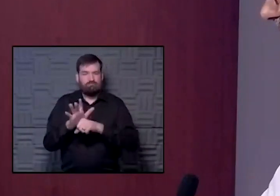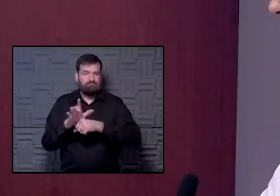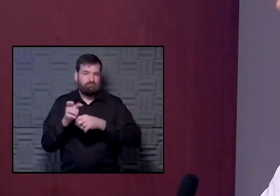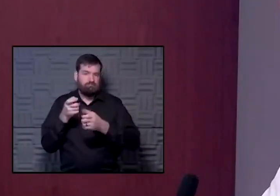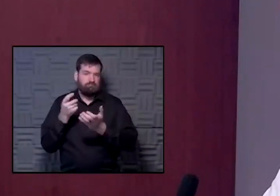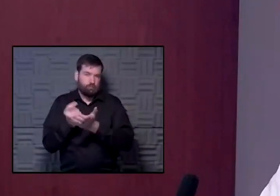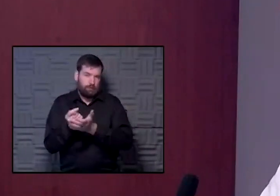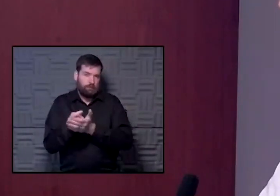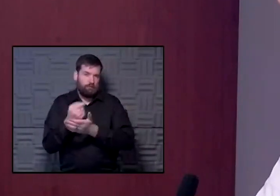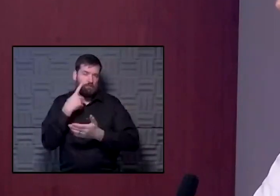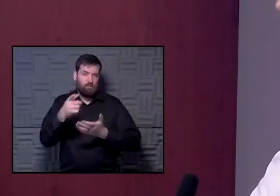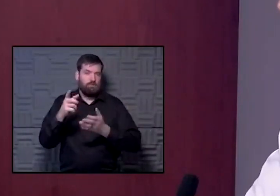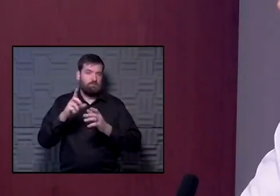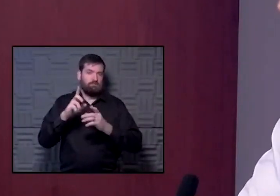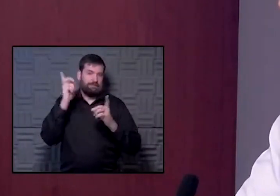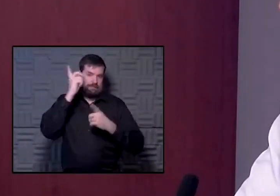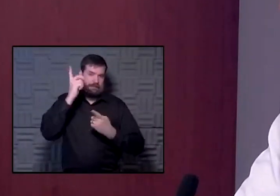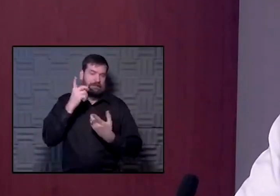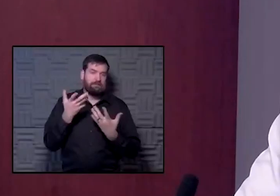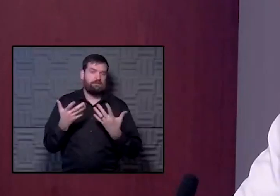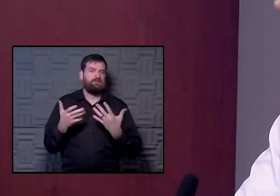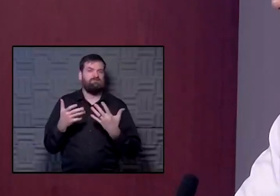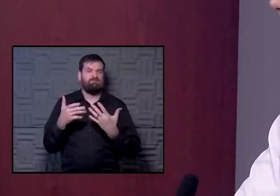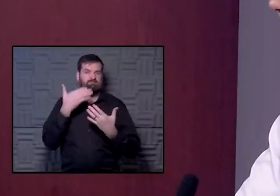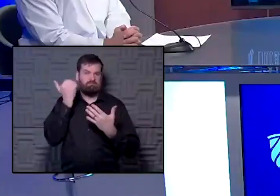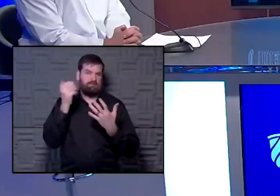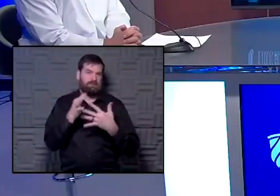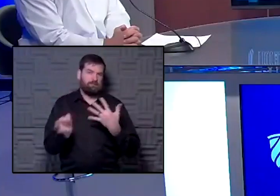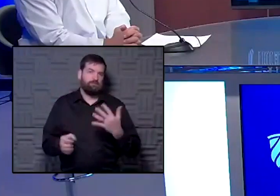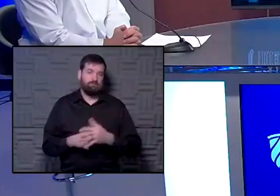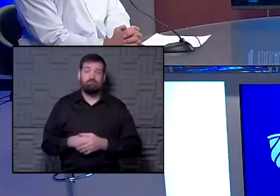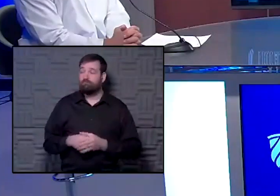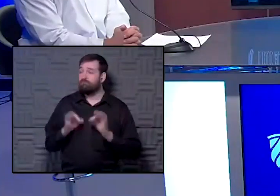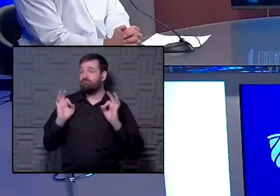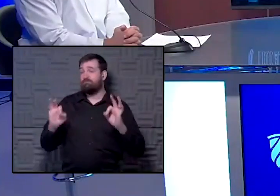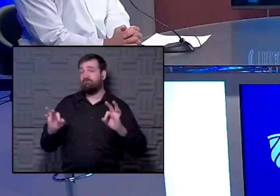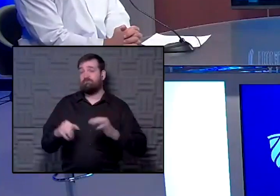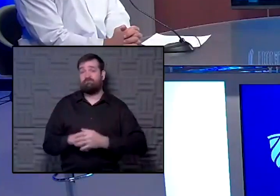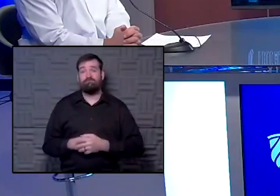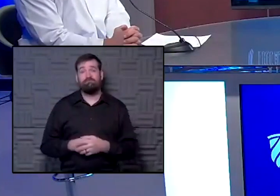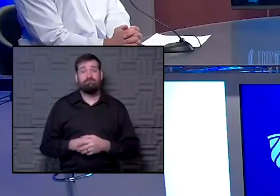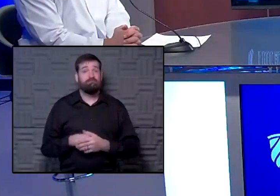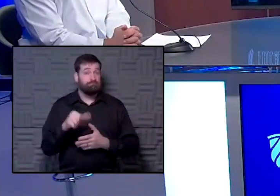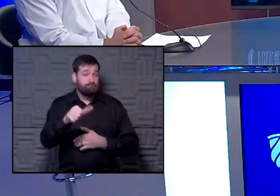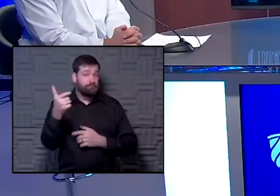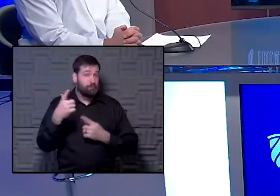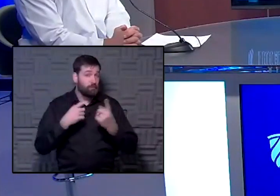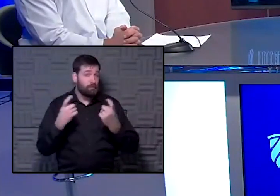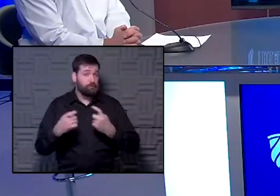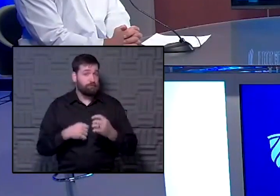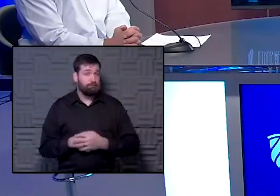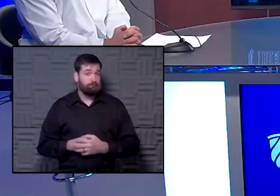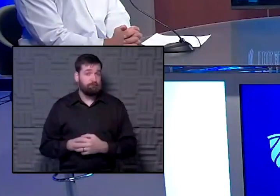the underlying disease is really the mainstays of treatment. There you go. All right. Other questions?